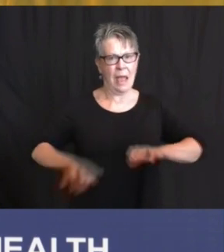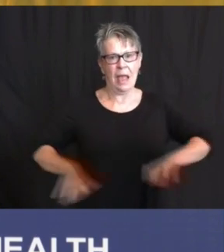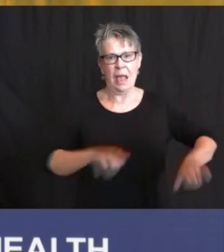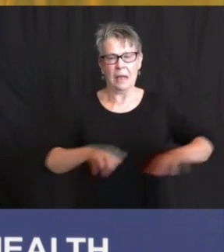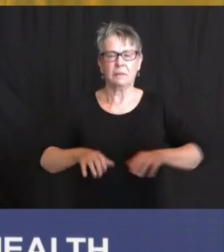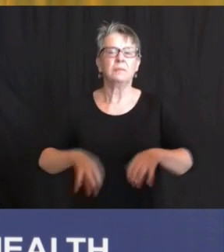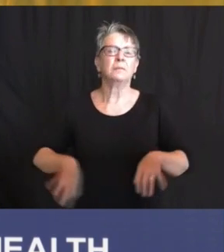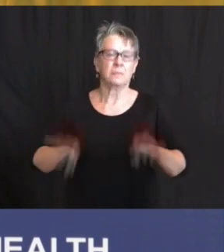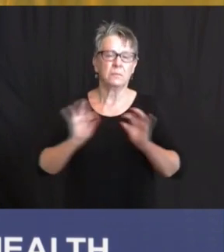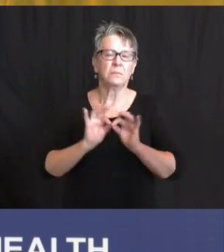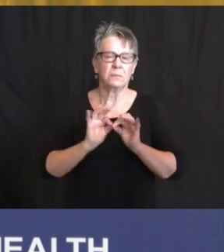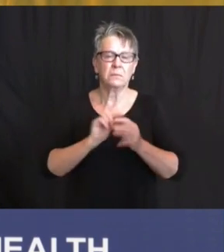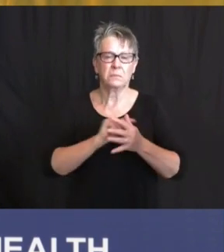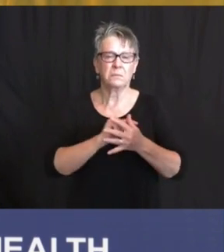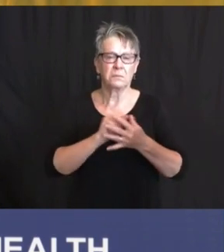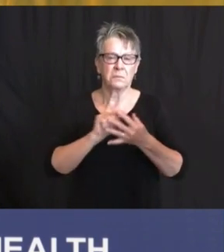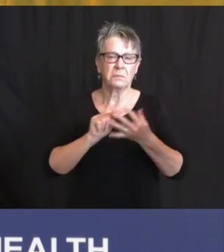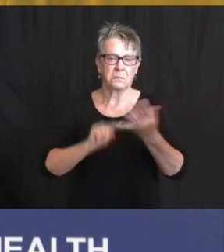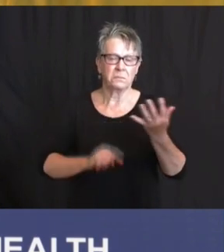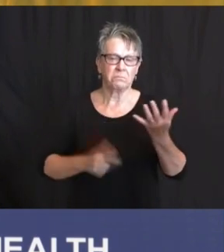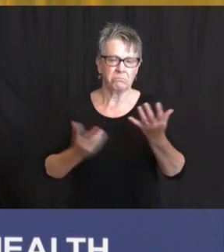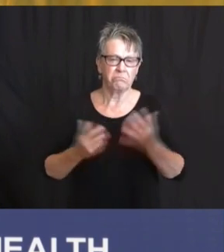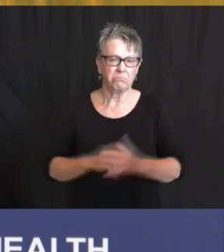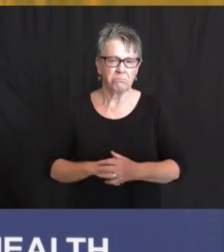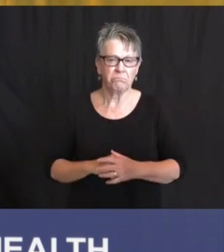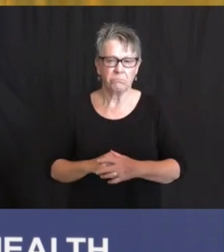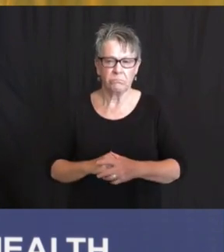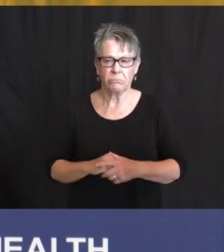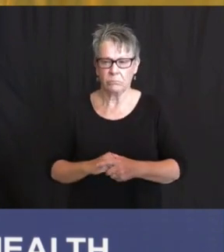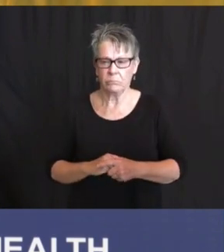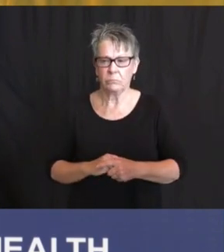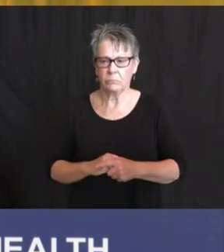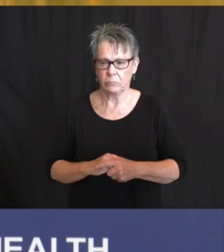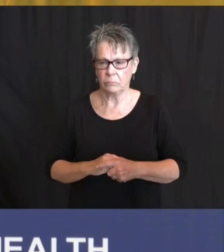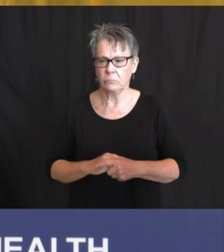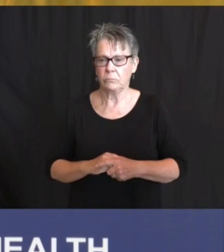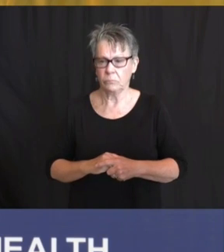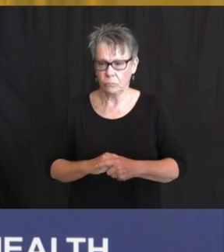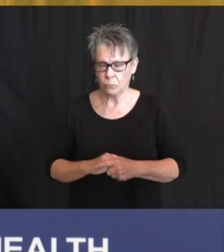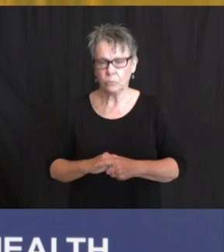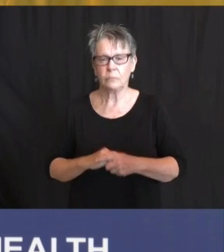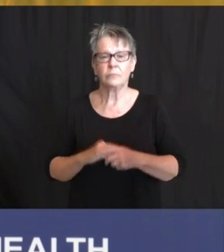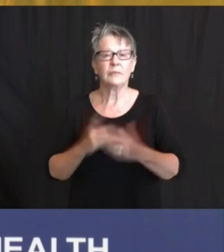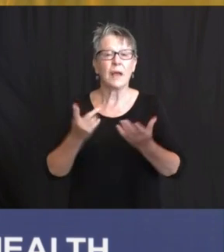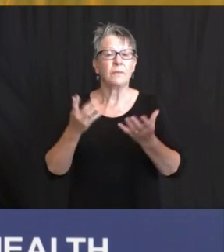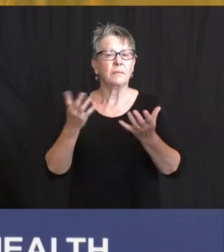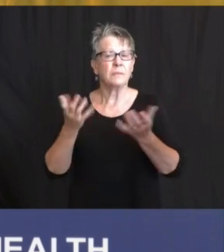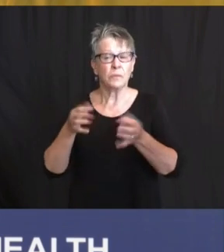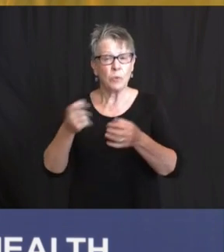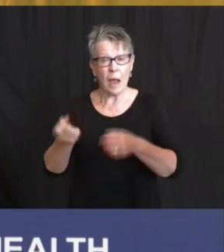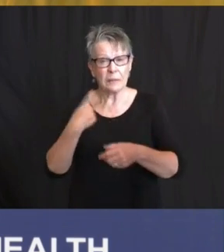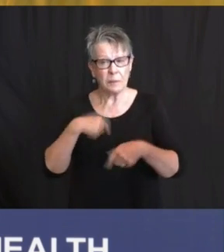in spirit of a lot of what Zacchaeus announced on higher ed, with the overwhelming exception that